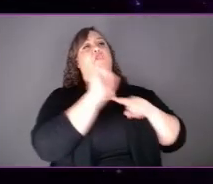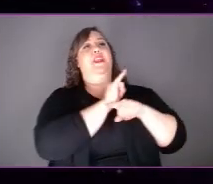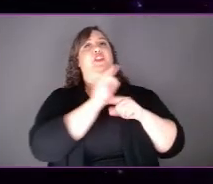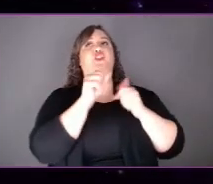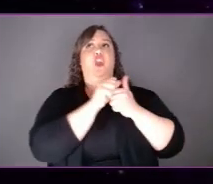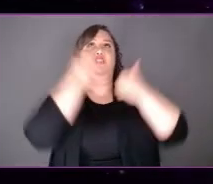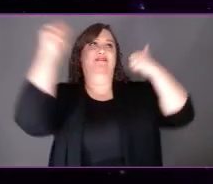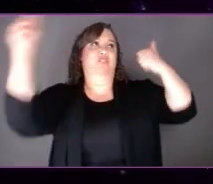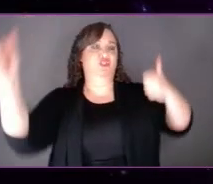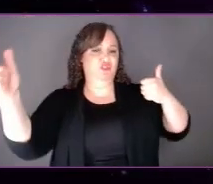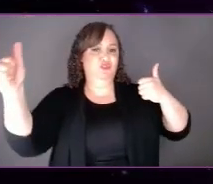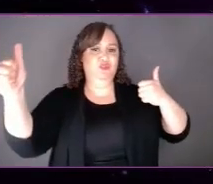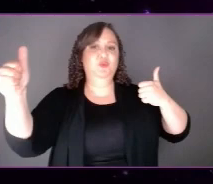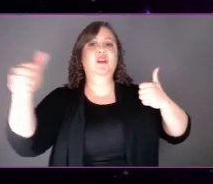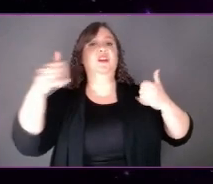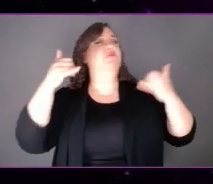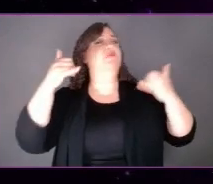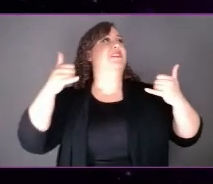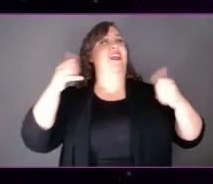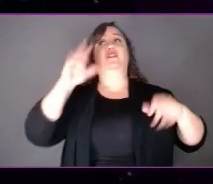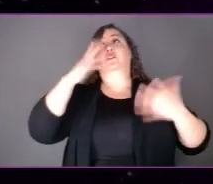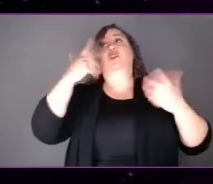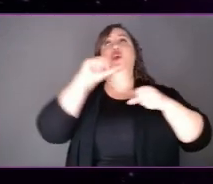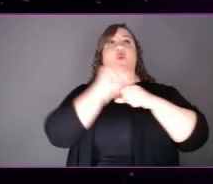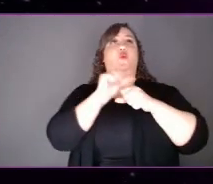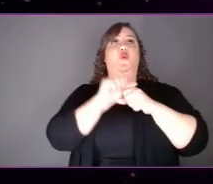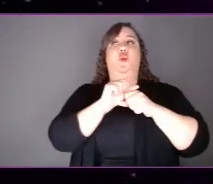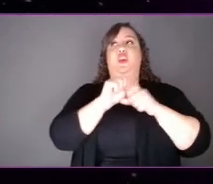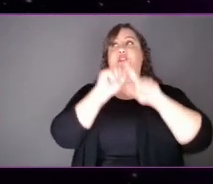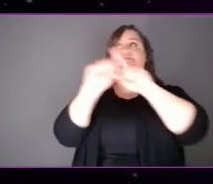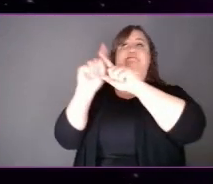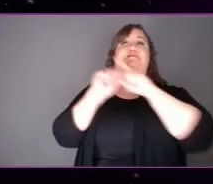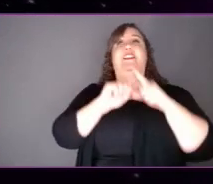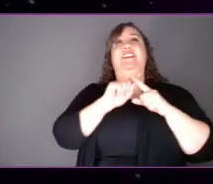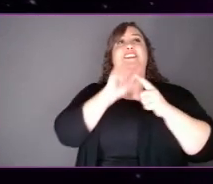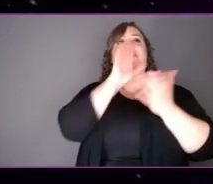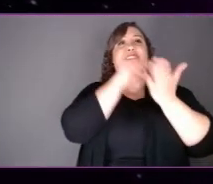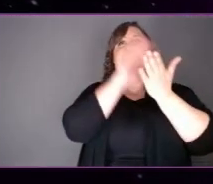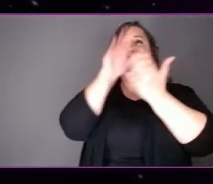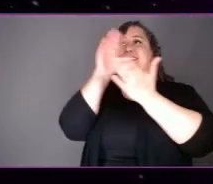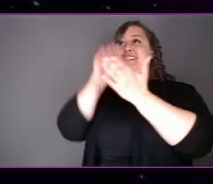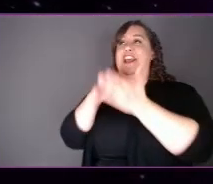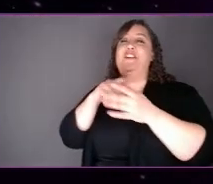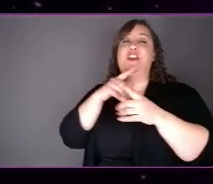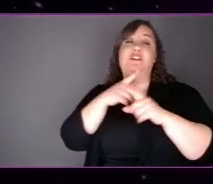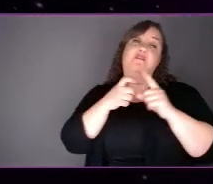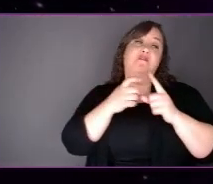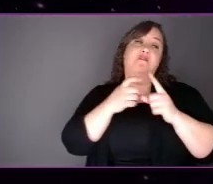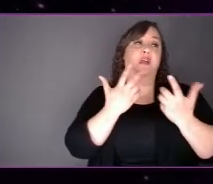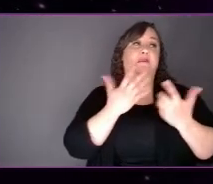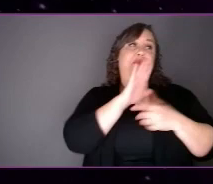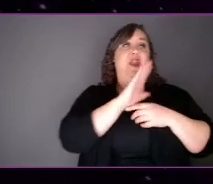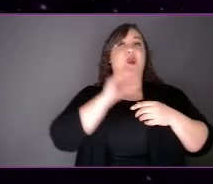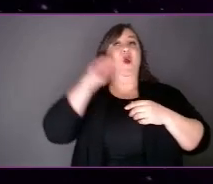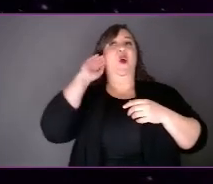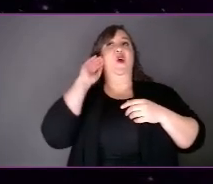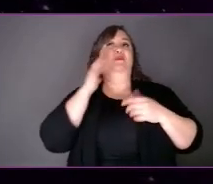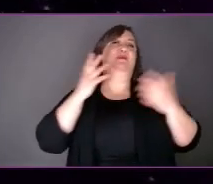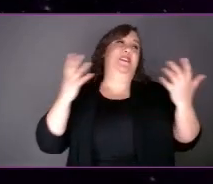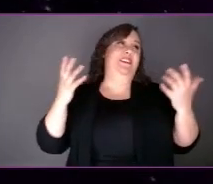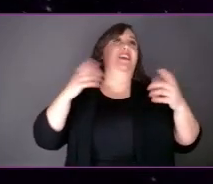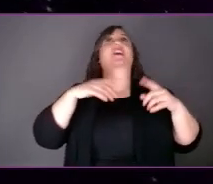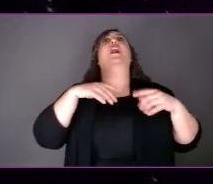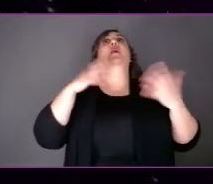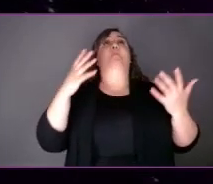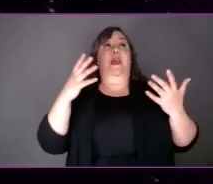working across the agency from the comfort of their own home or dorm room. But as we move forward and we go back to